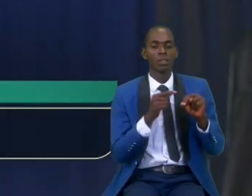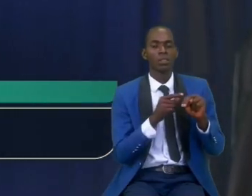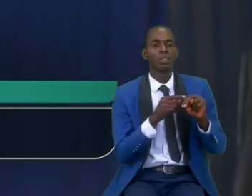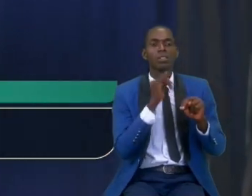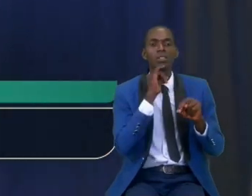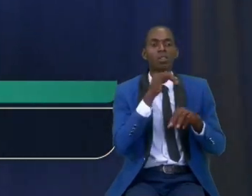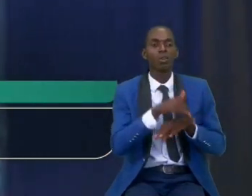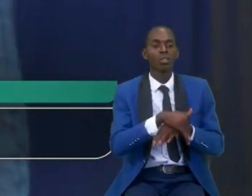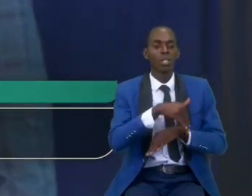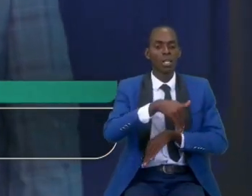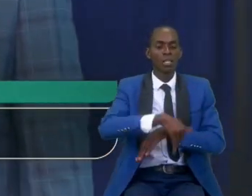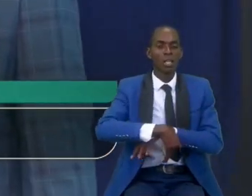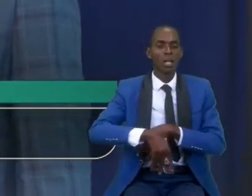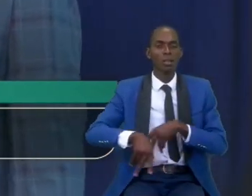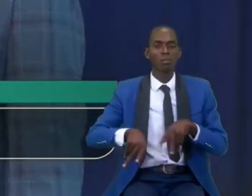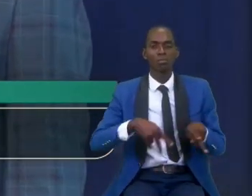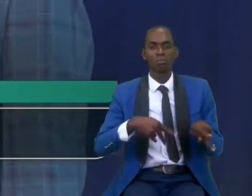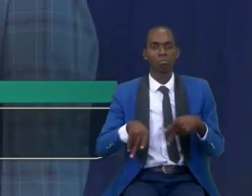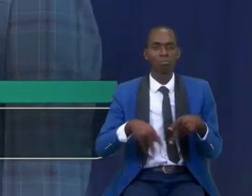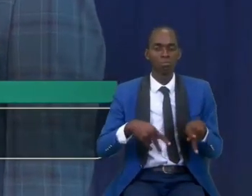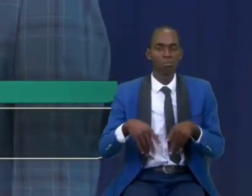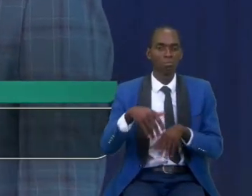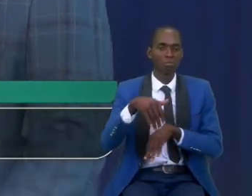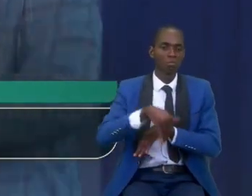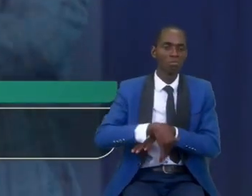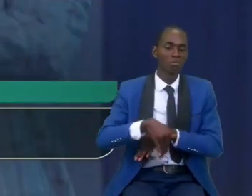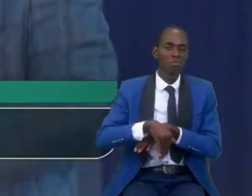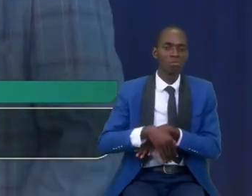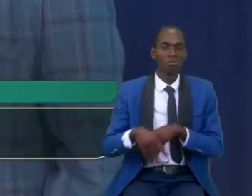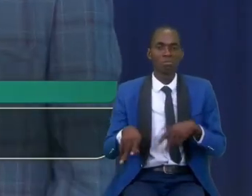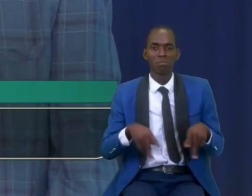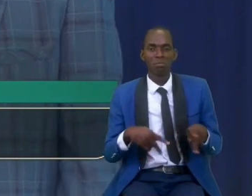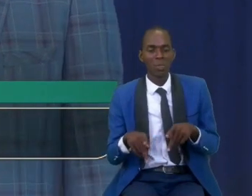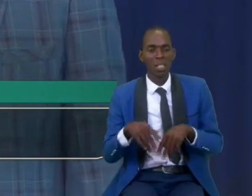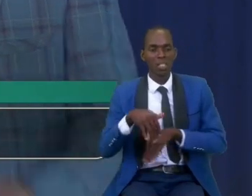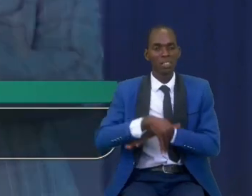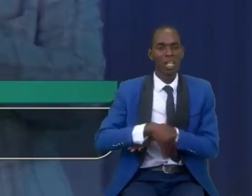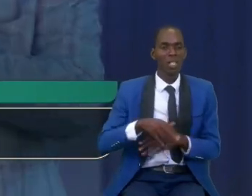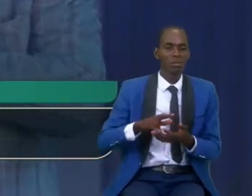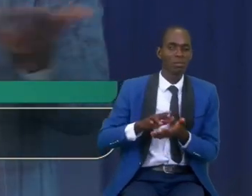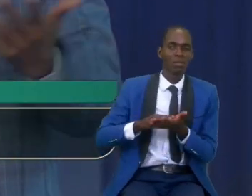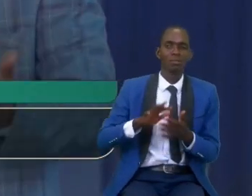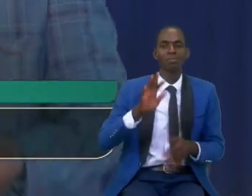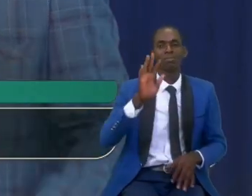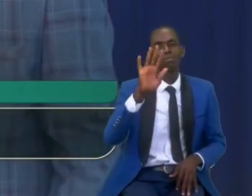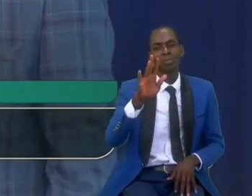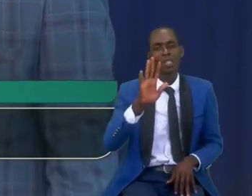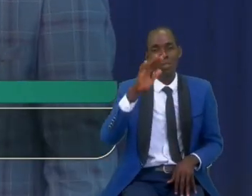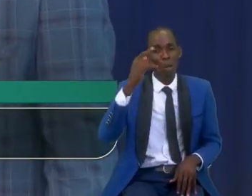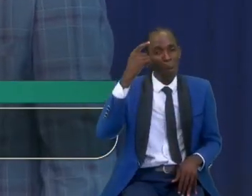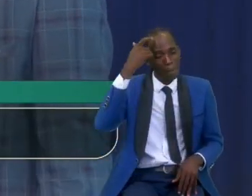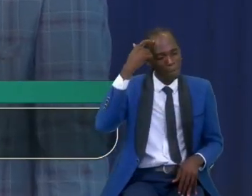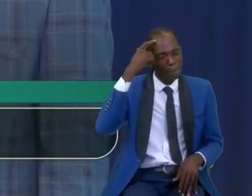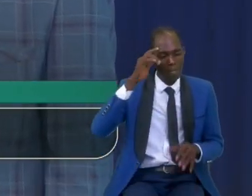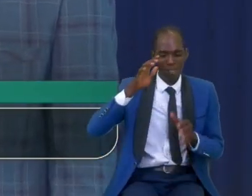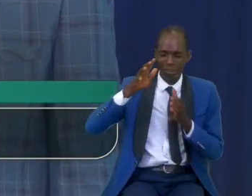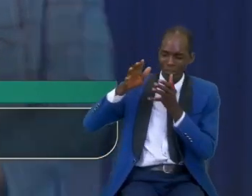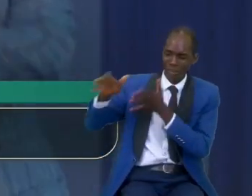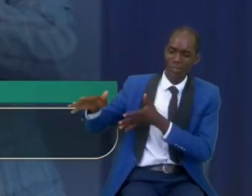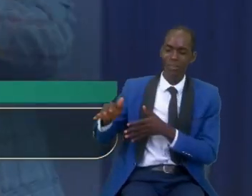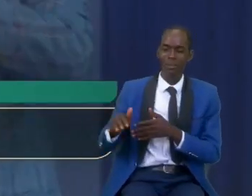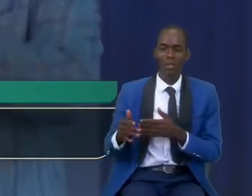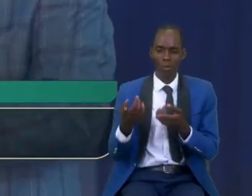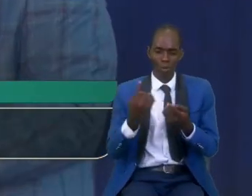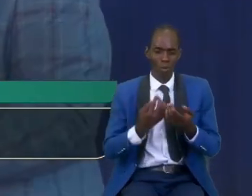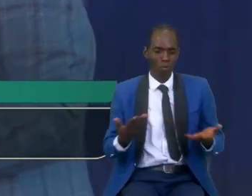They say, leave your brain behind. Come in here. Leave your intelligence behind. Come